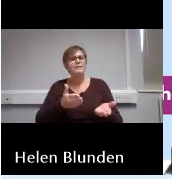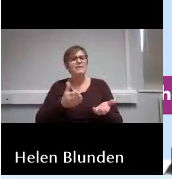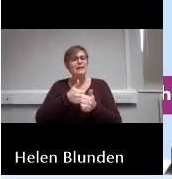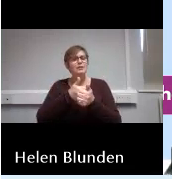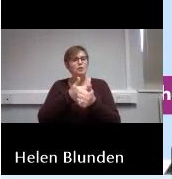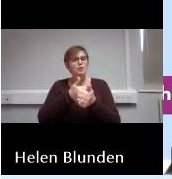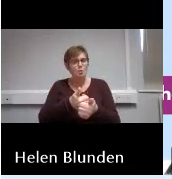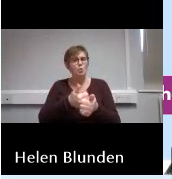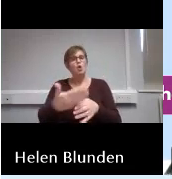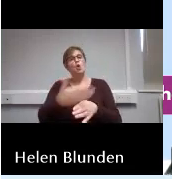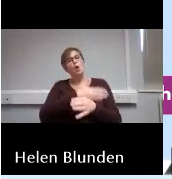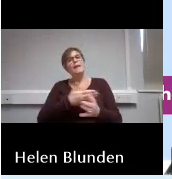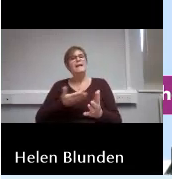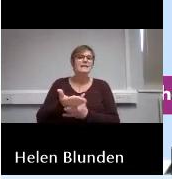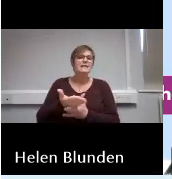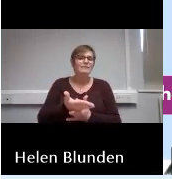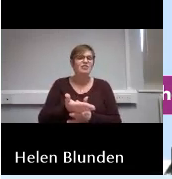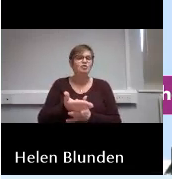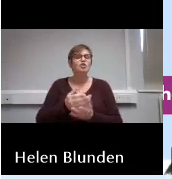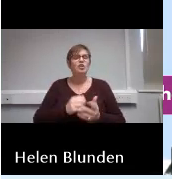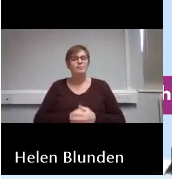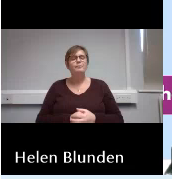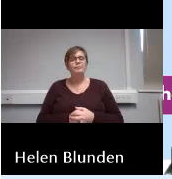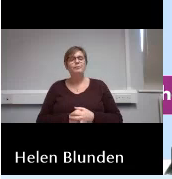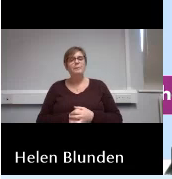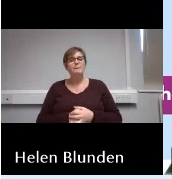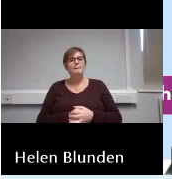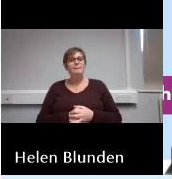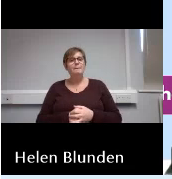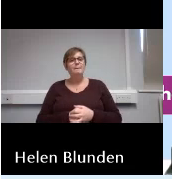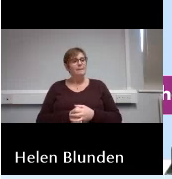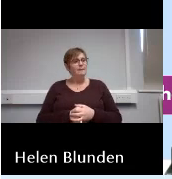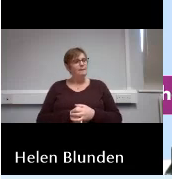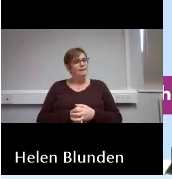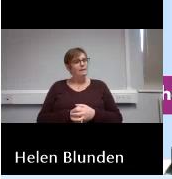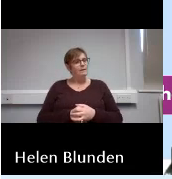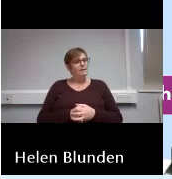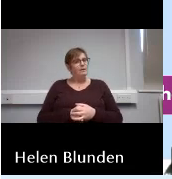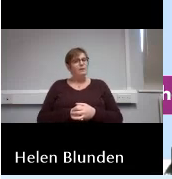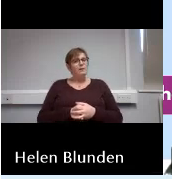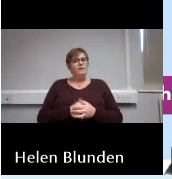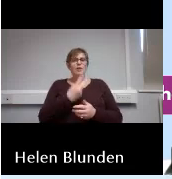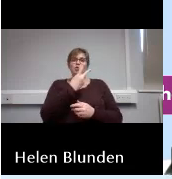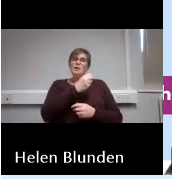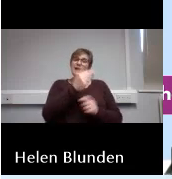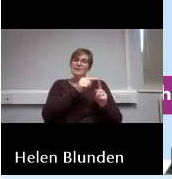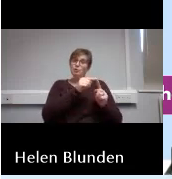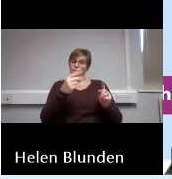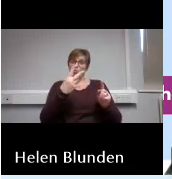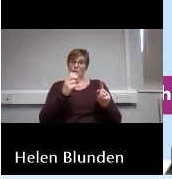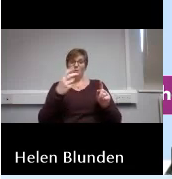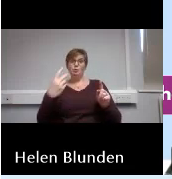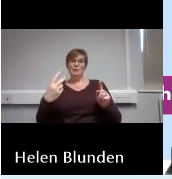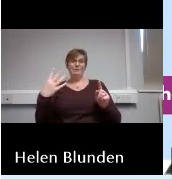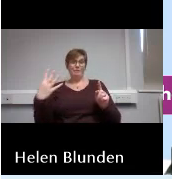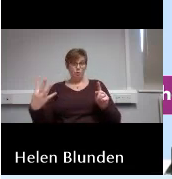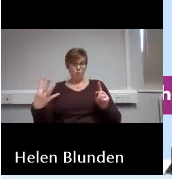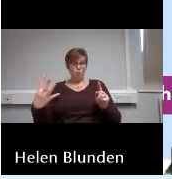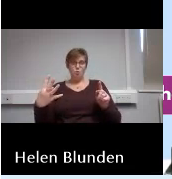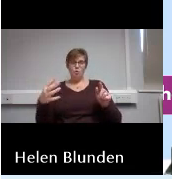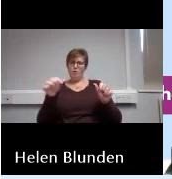support that early intervention. And then we spent some time between 2019 and 2024,